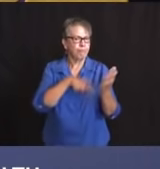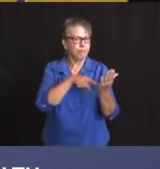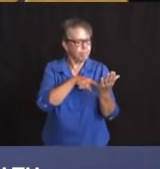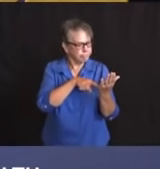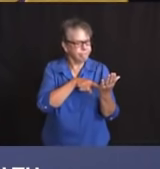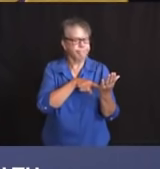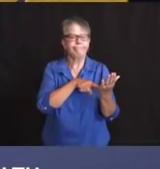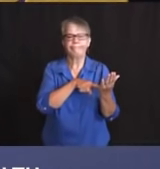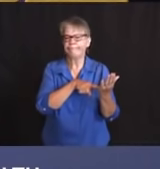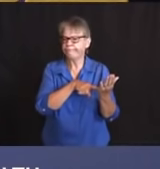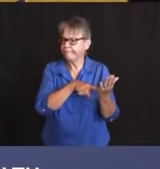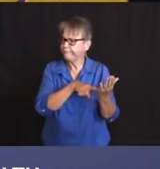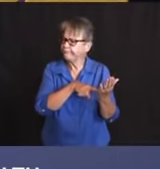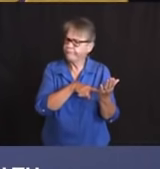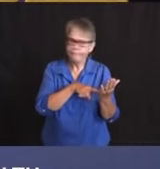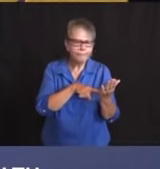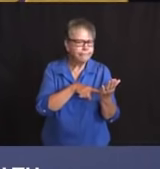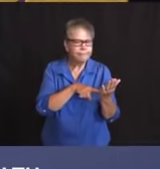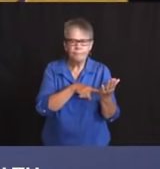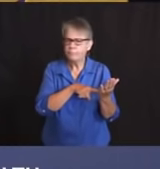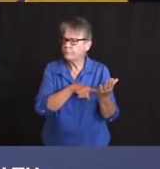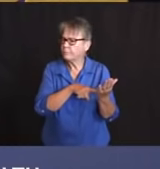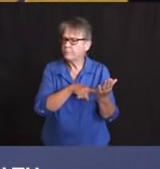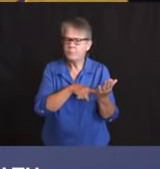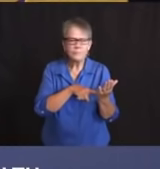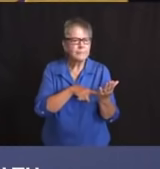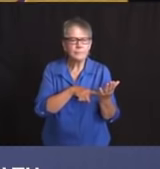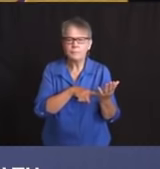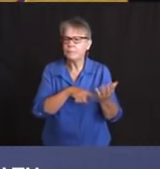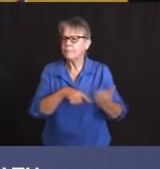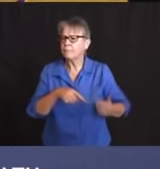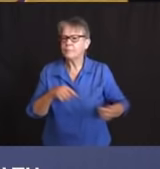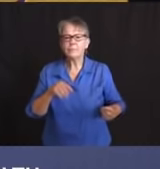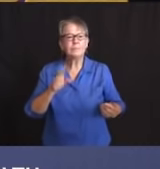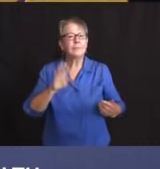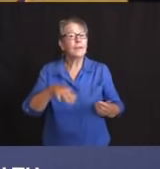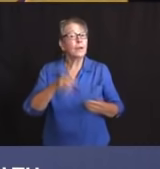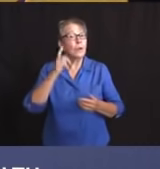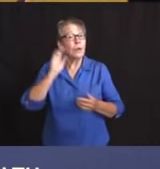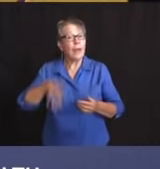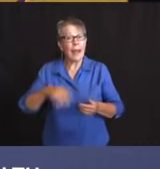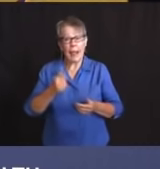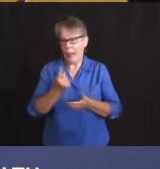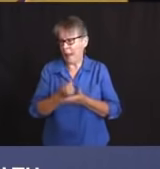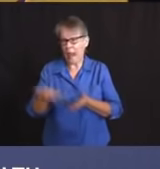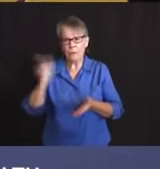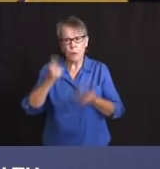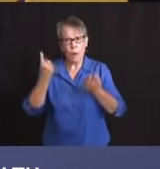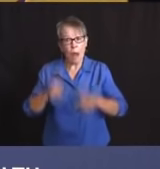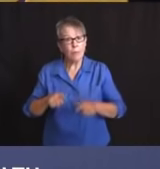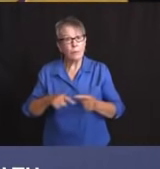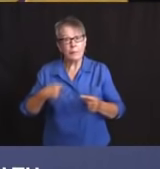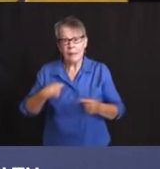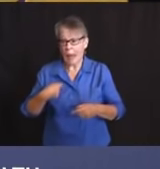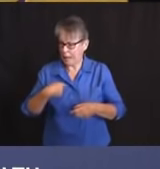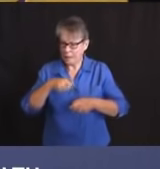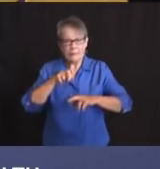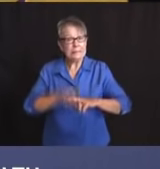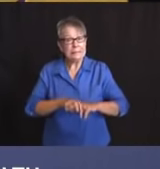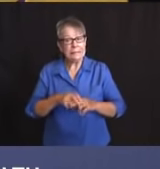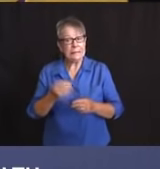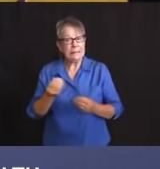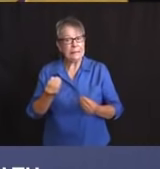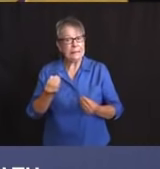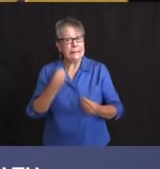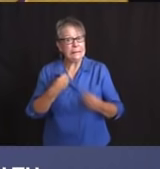someone was questioning whether or not, if you had a tape measure, they had enough of their walls open. This is a local matter, but we all